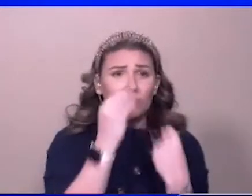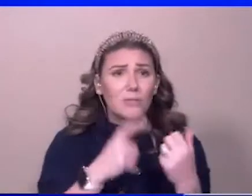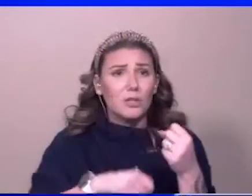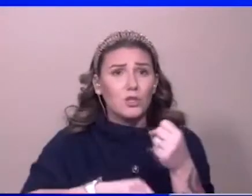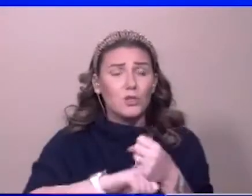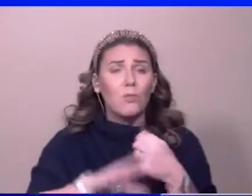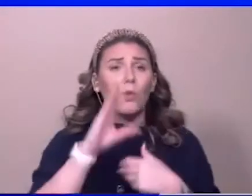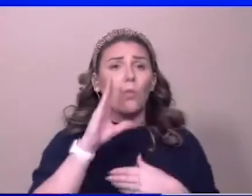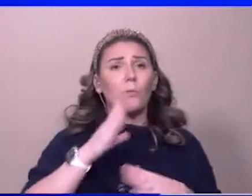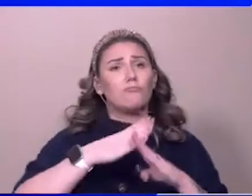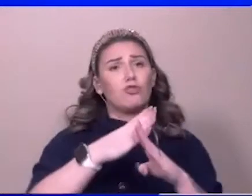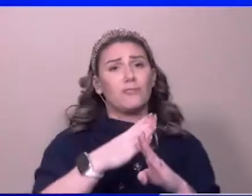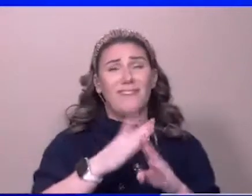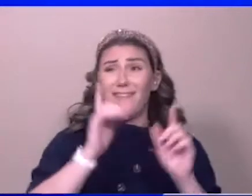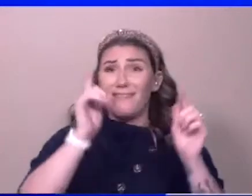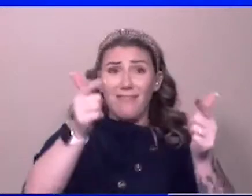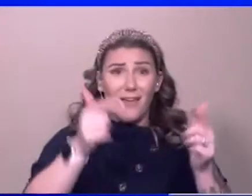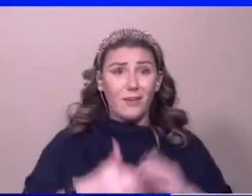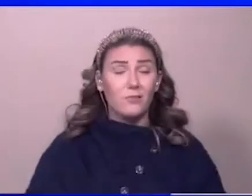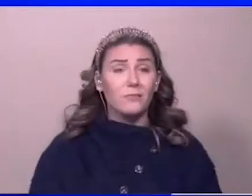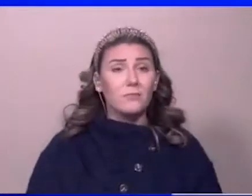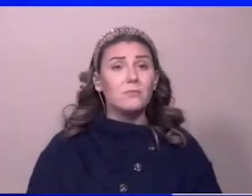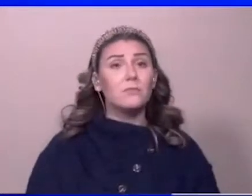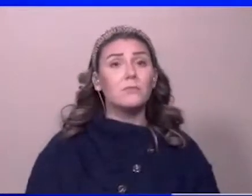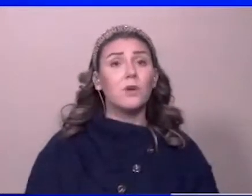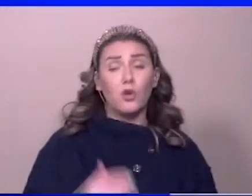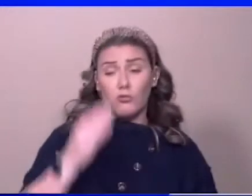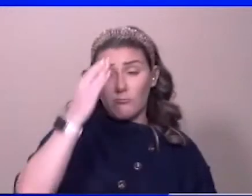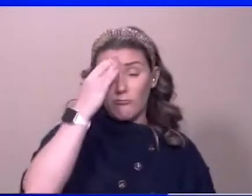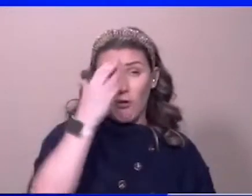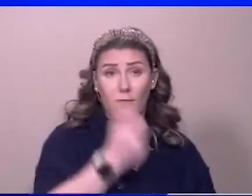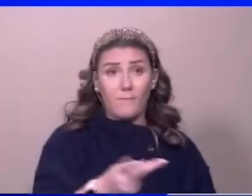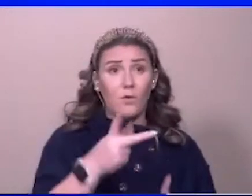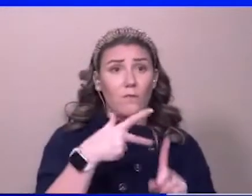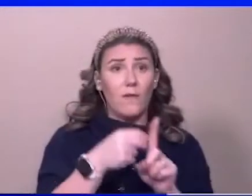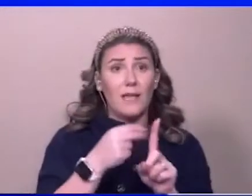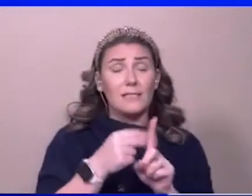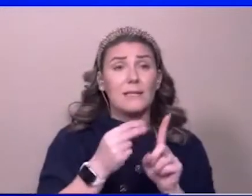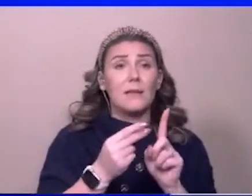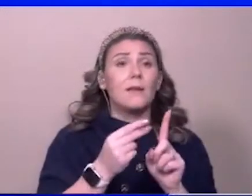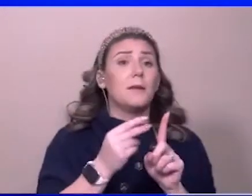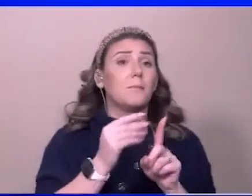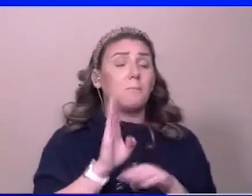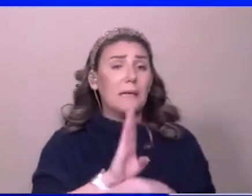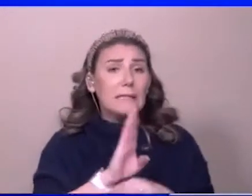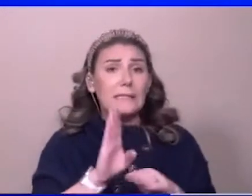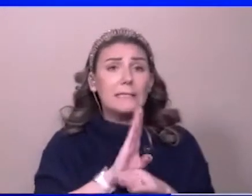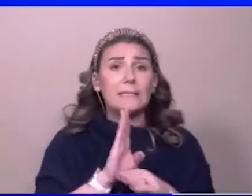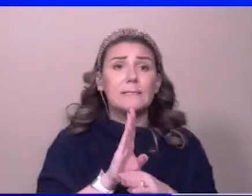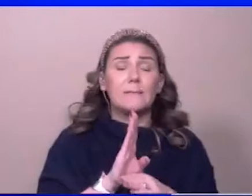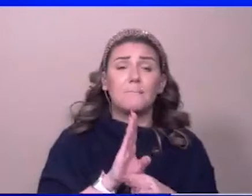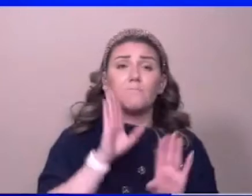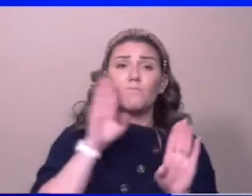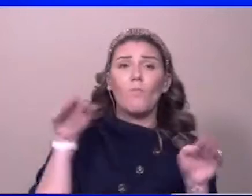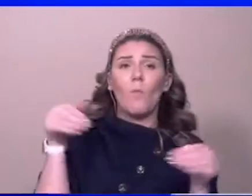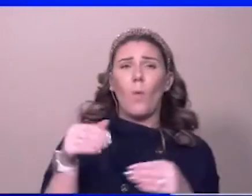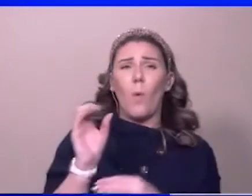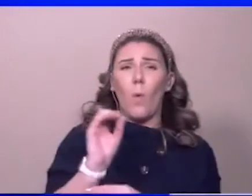what will protect us down the road. We know that some of the vaccine companies are maybe pivoting to an Omicron-specific